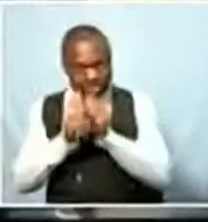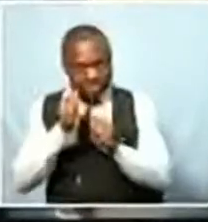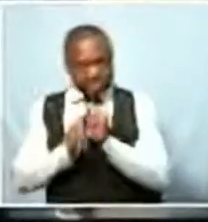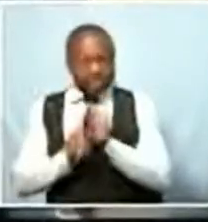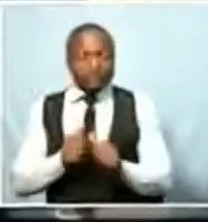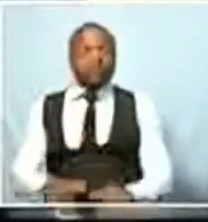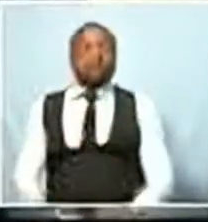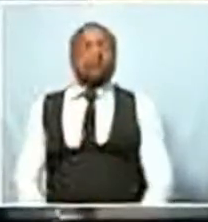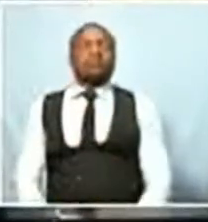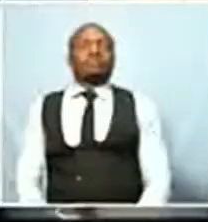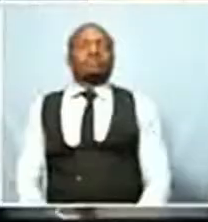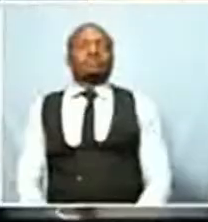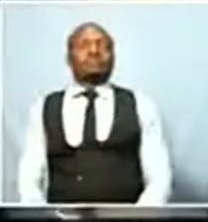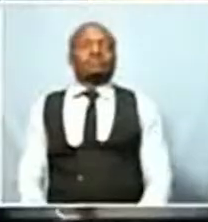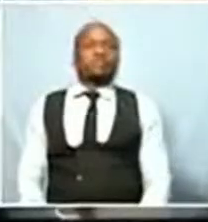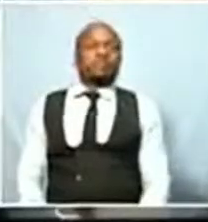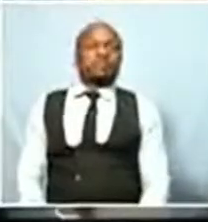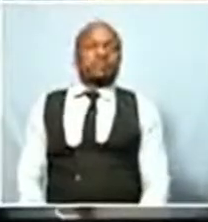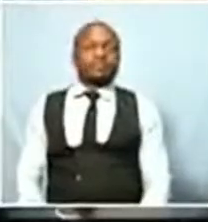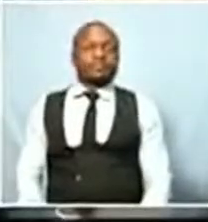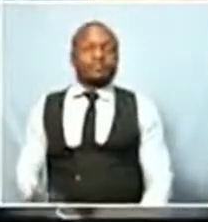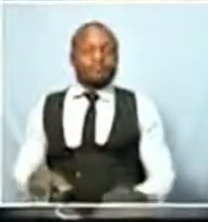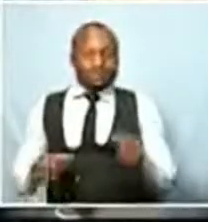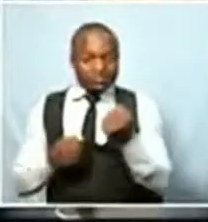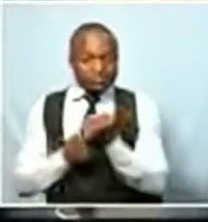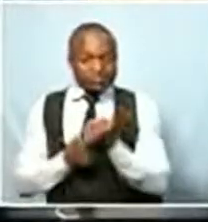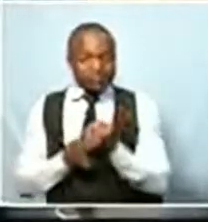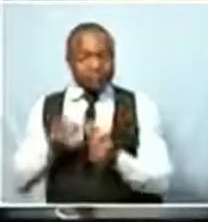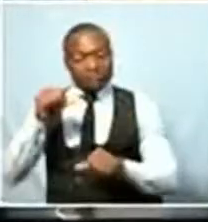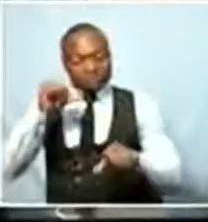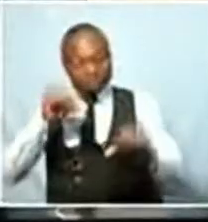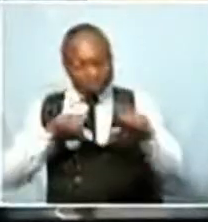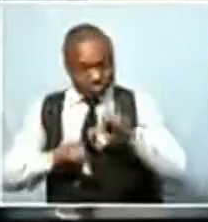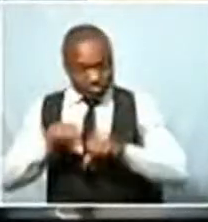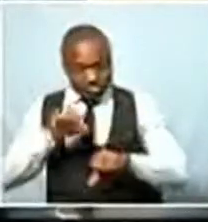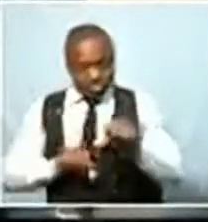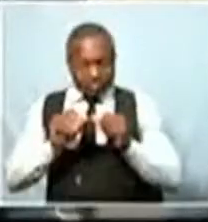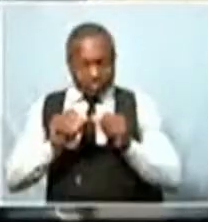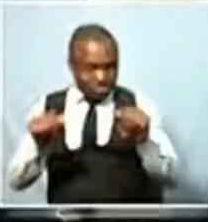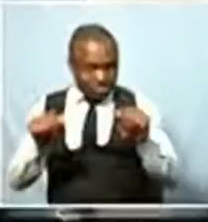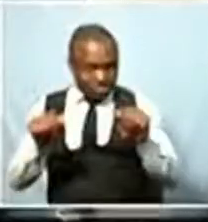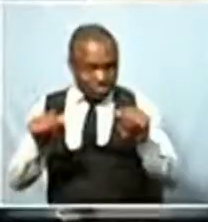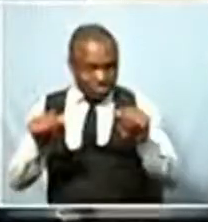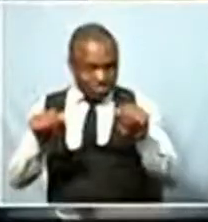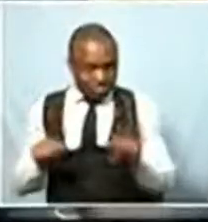that the funding to Auditor General